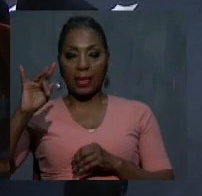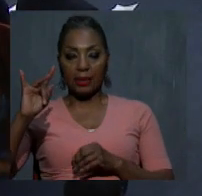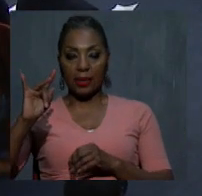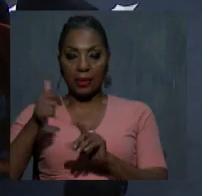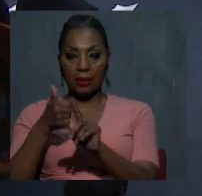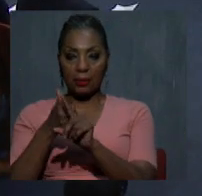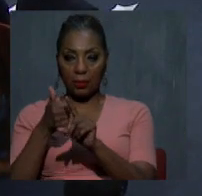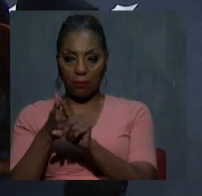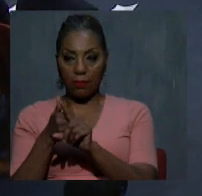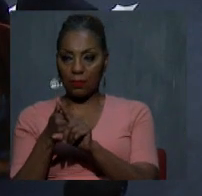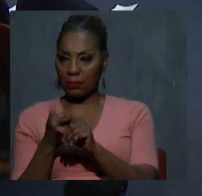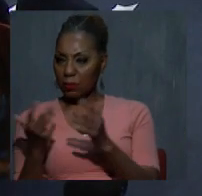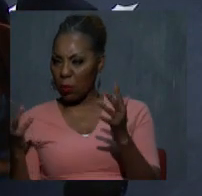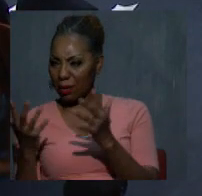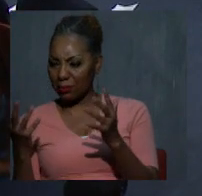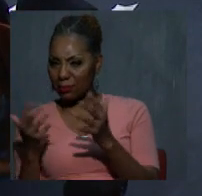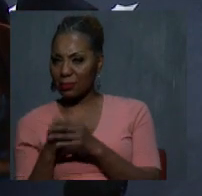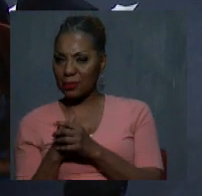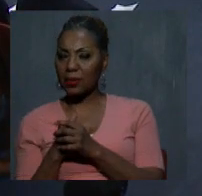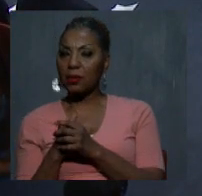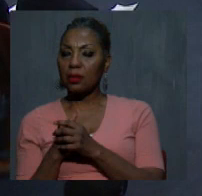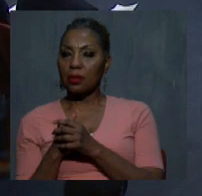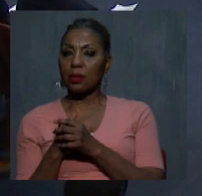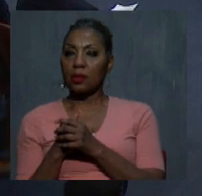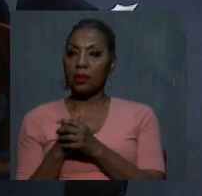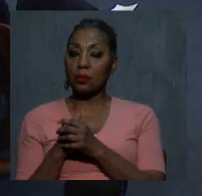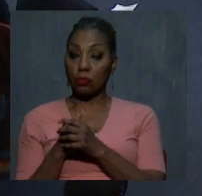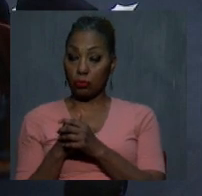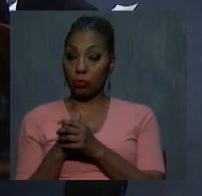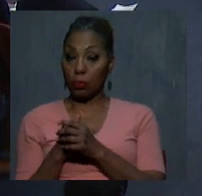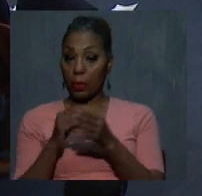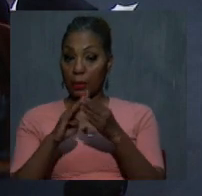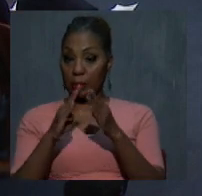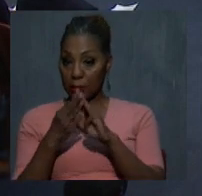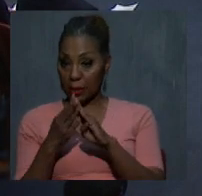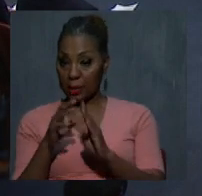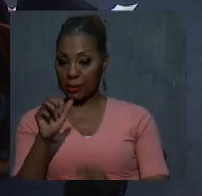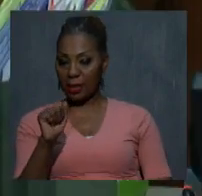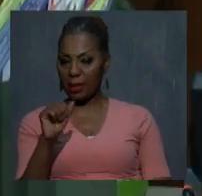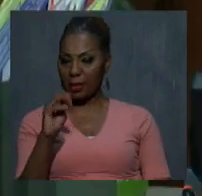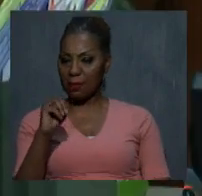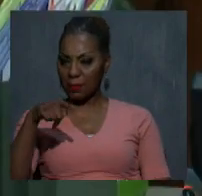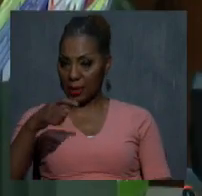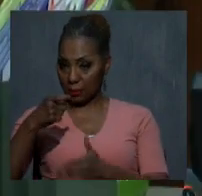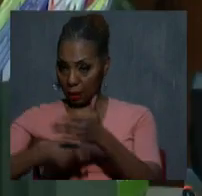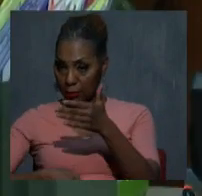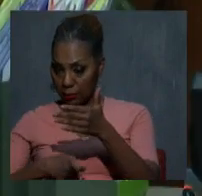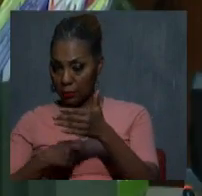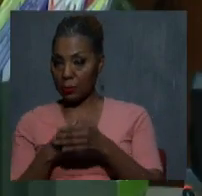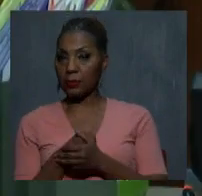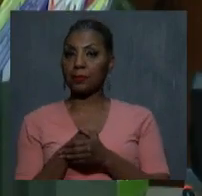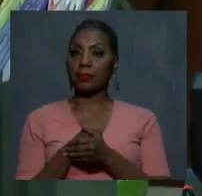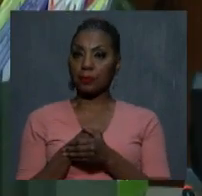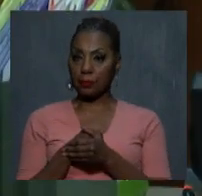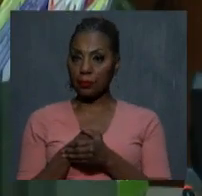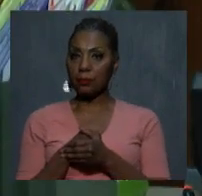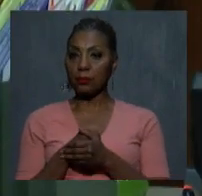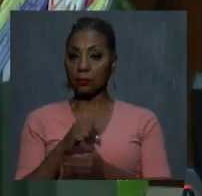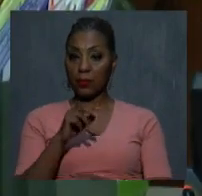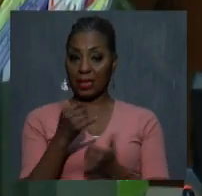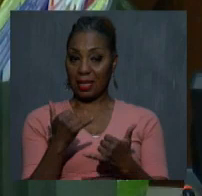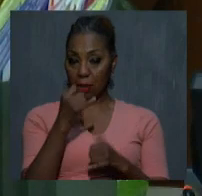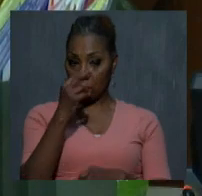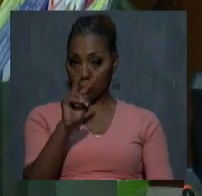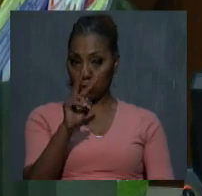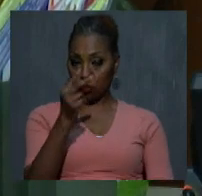18 is to bring the city's A&P taxes, which 2